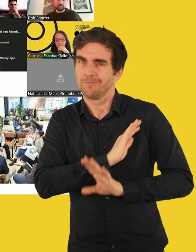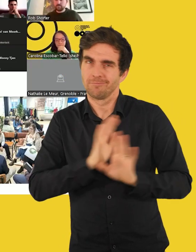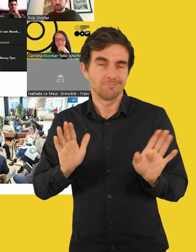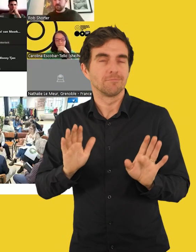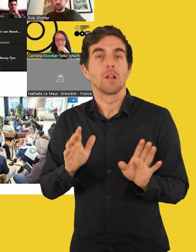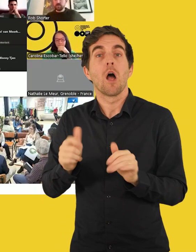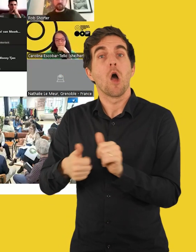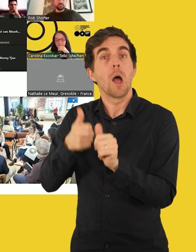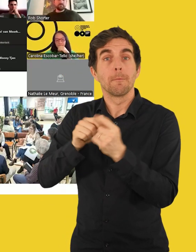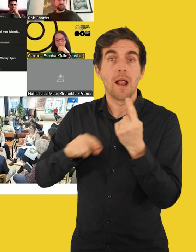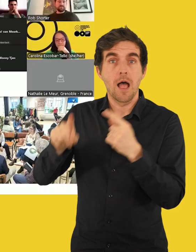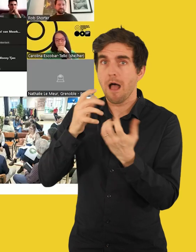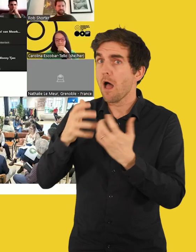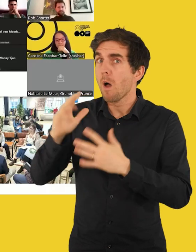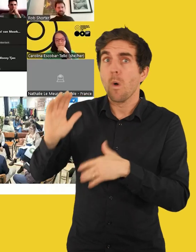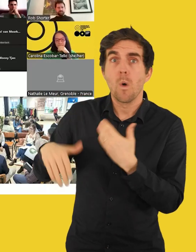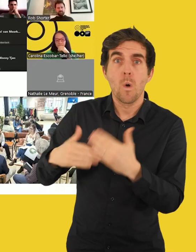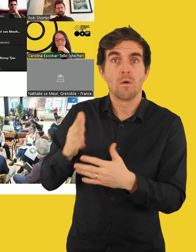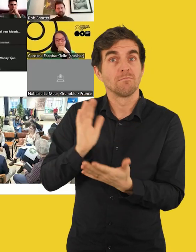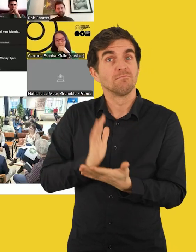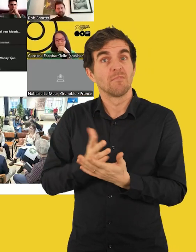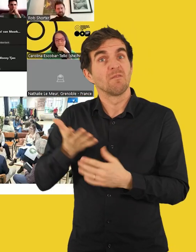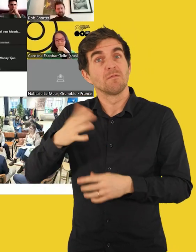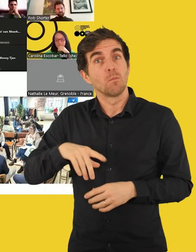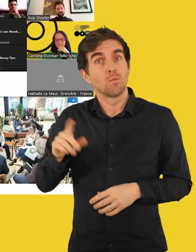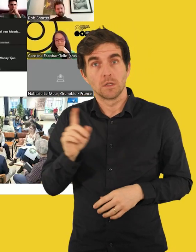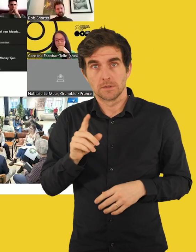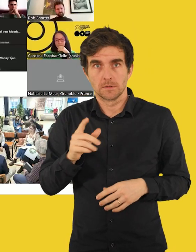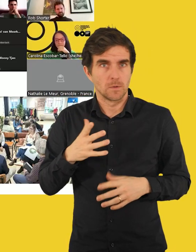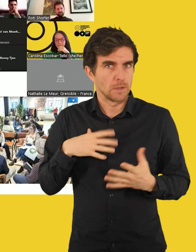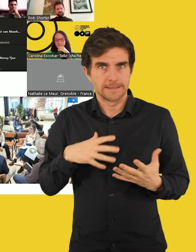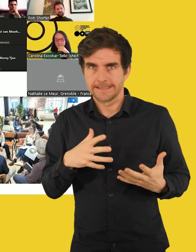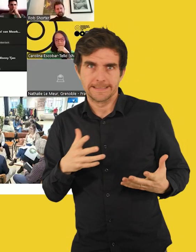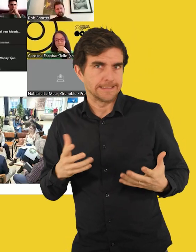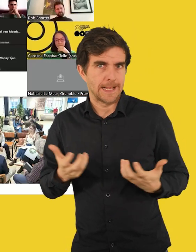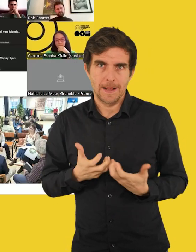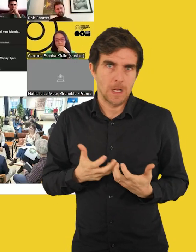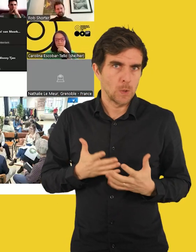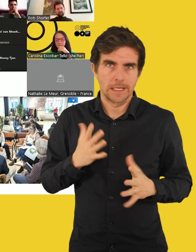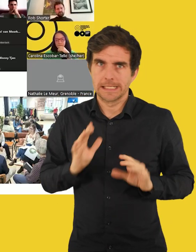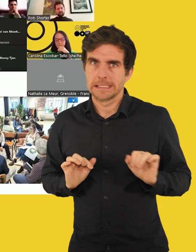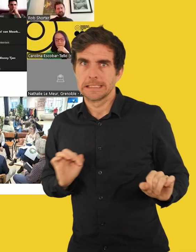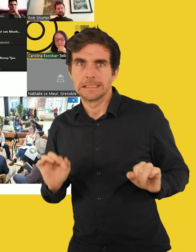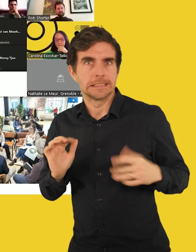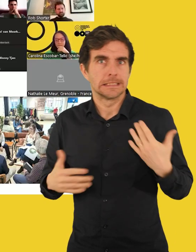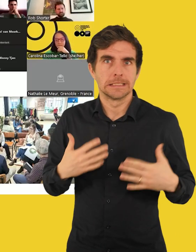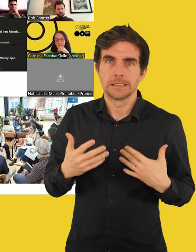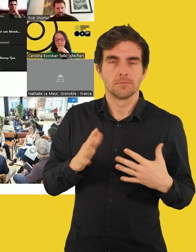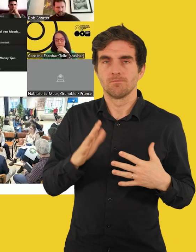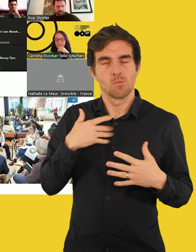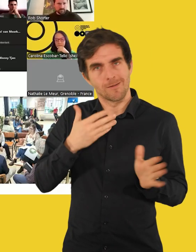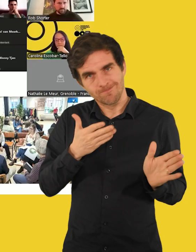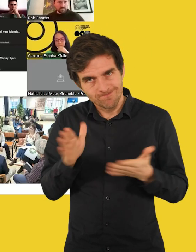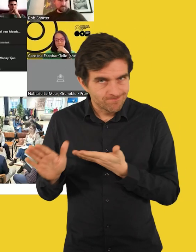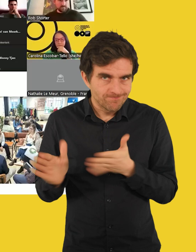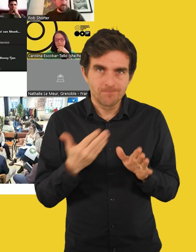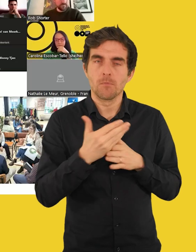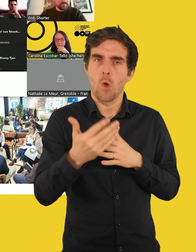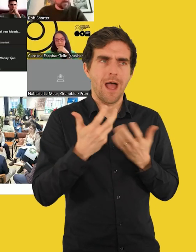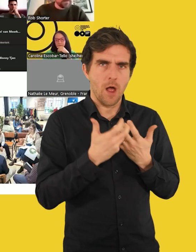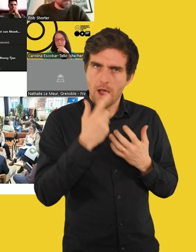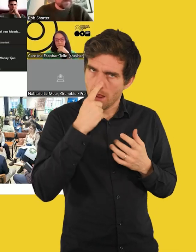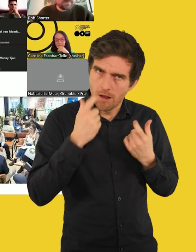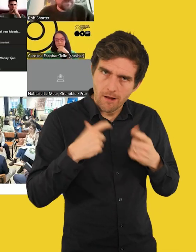century. Here are companies that are designed in ways that actually enable them to bring about regenerative and